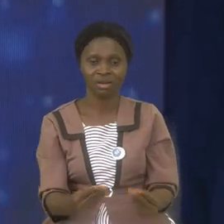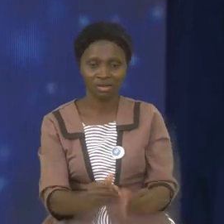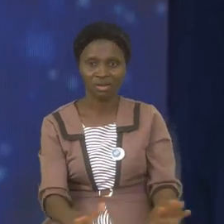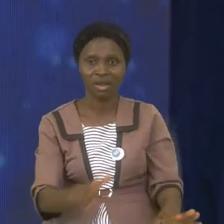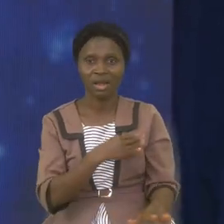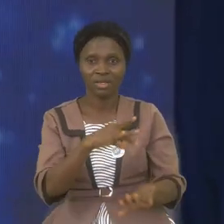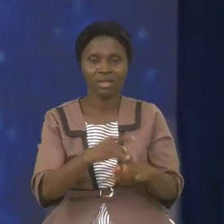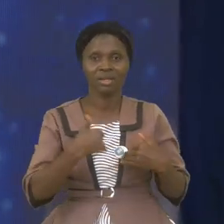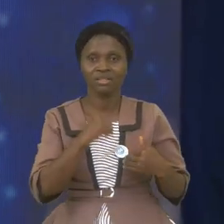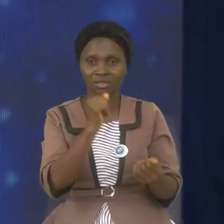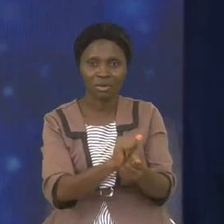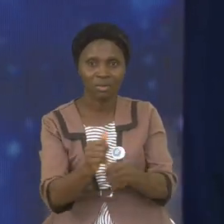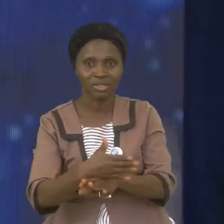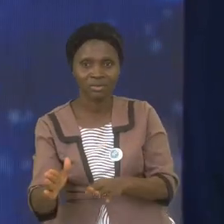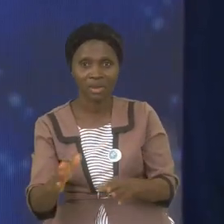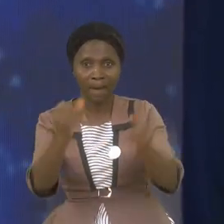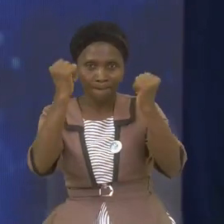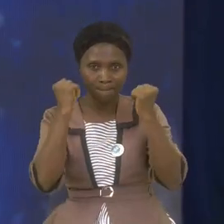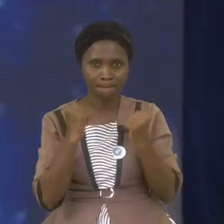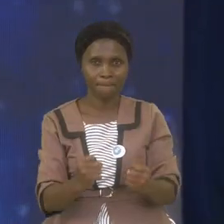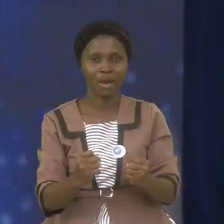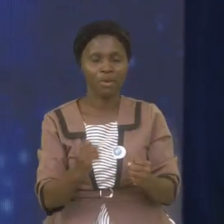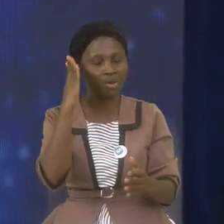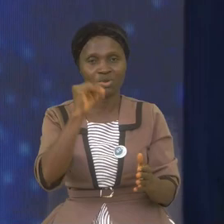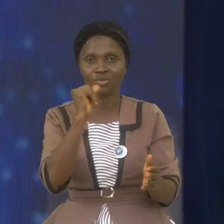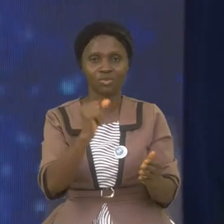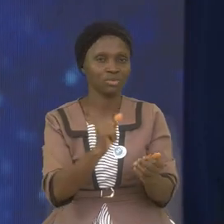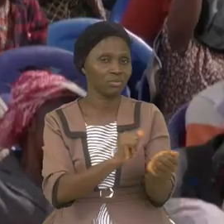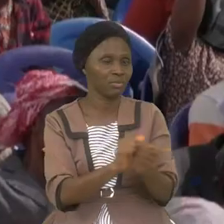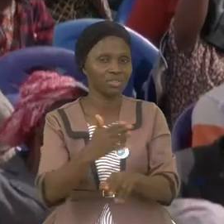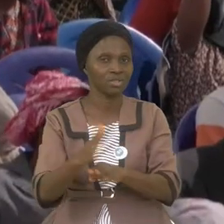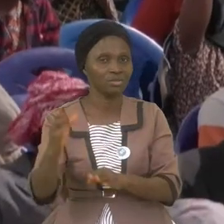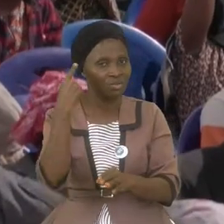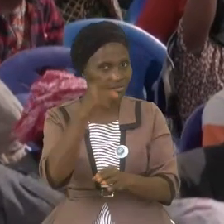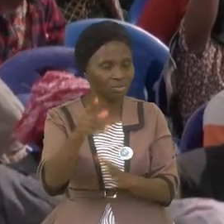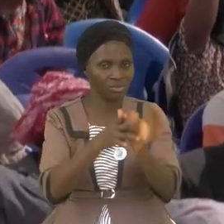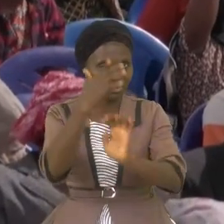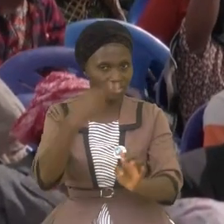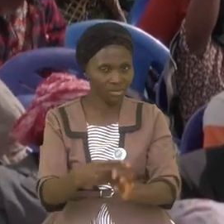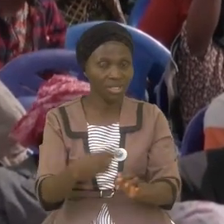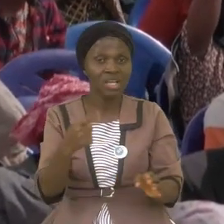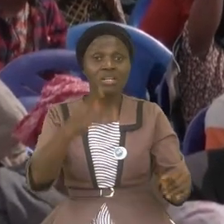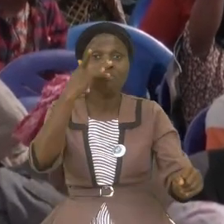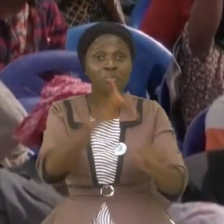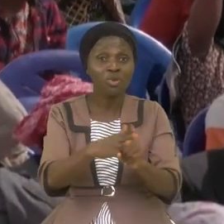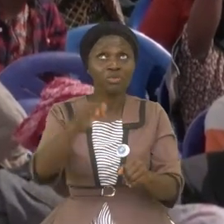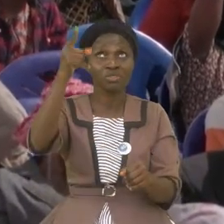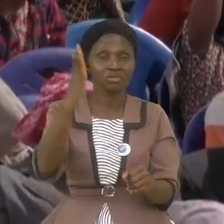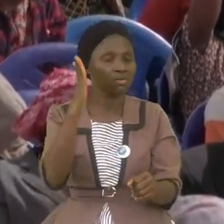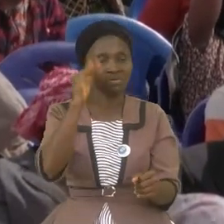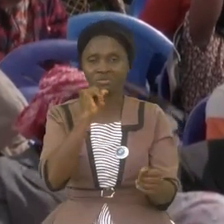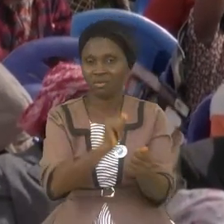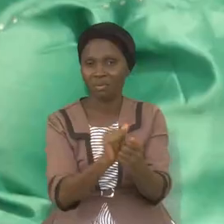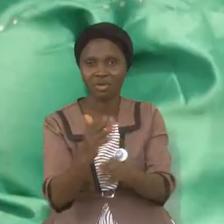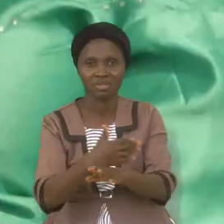away, power will not pass away from you. Yeah. The promise of God will not pass away from